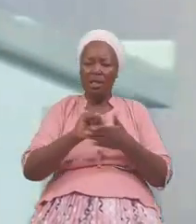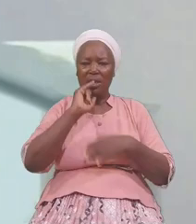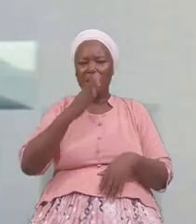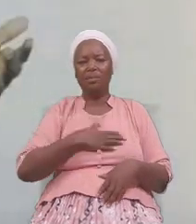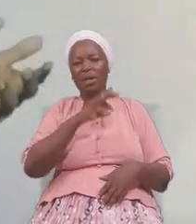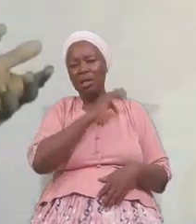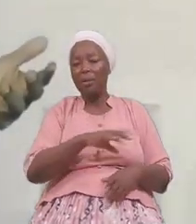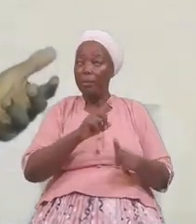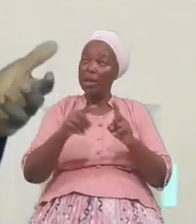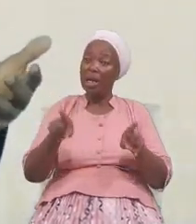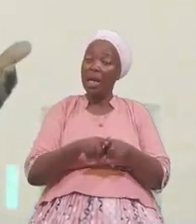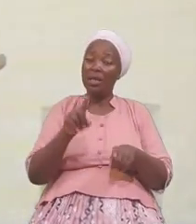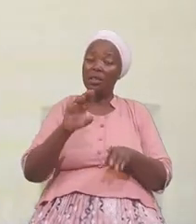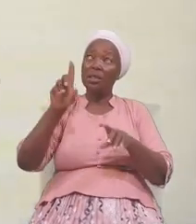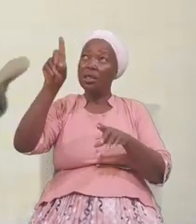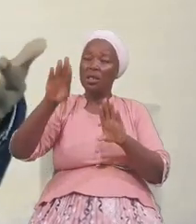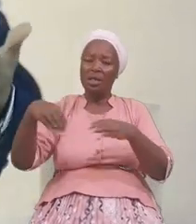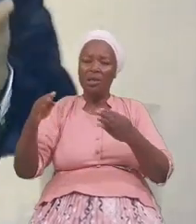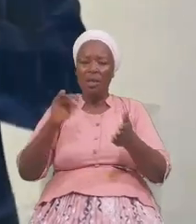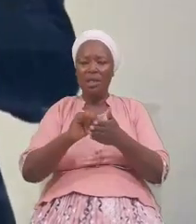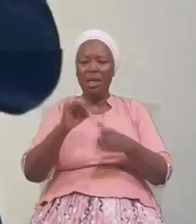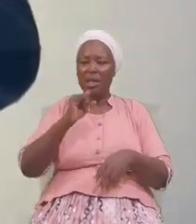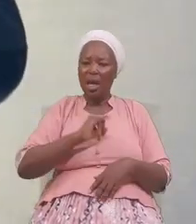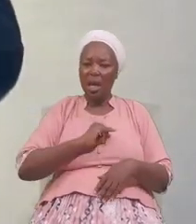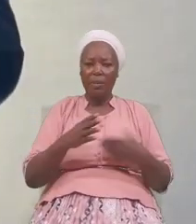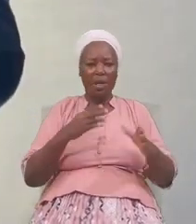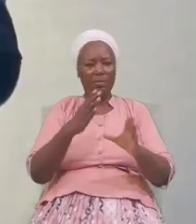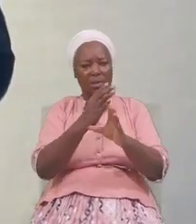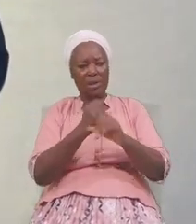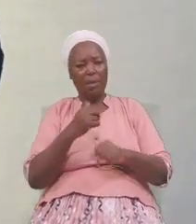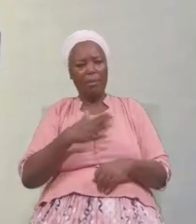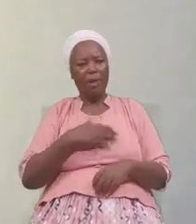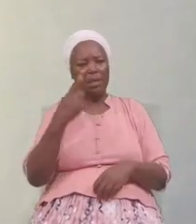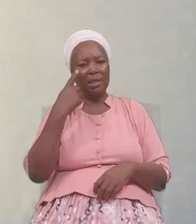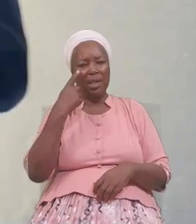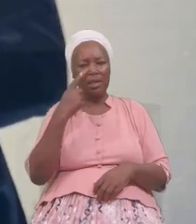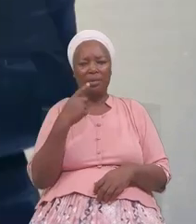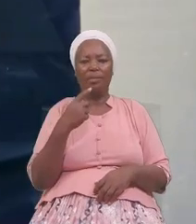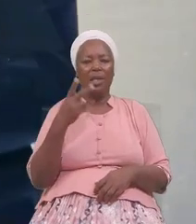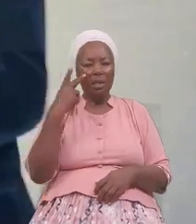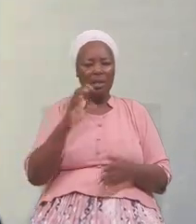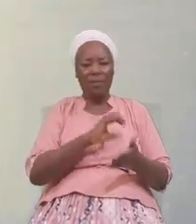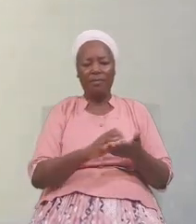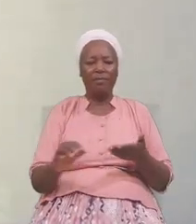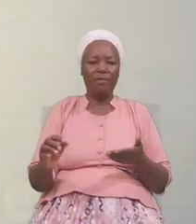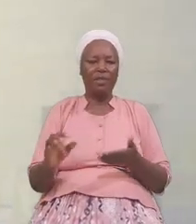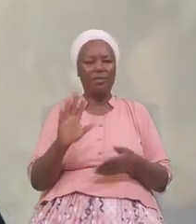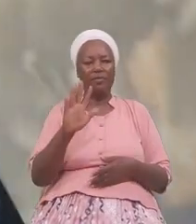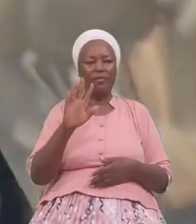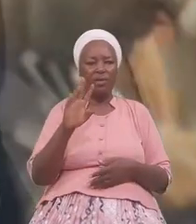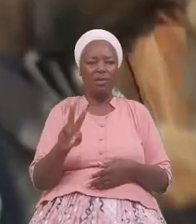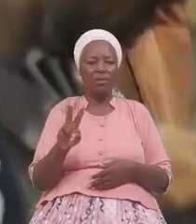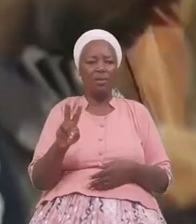you give, that I might receive my sight. Look at verse 52. In